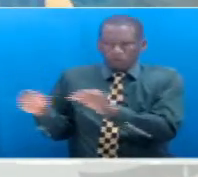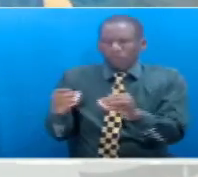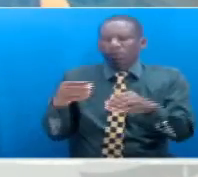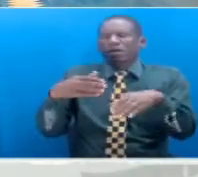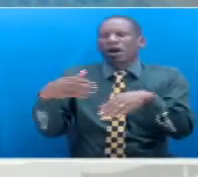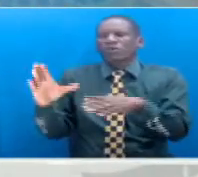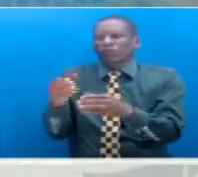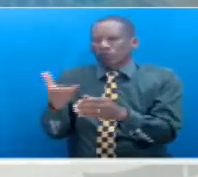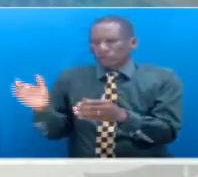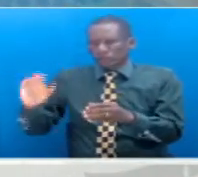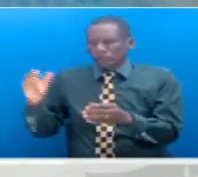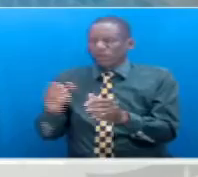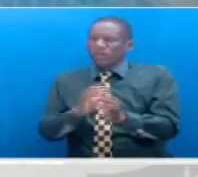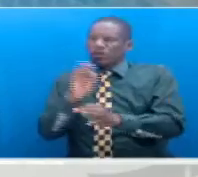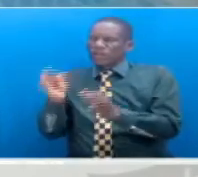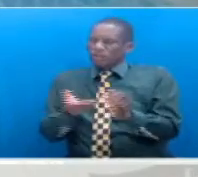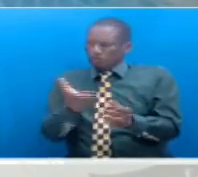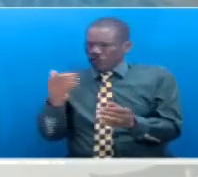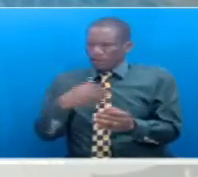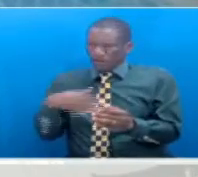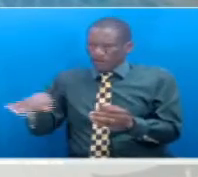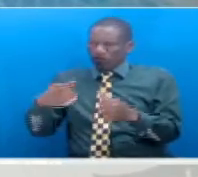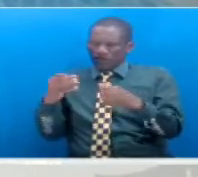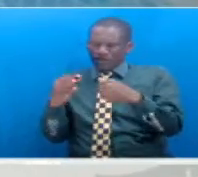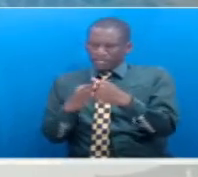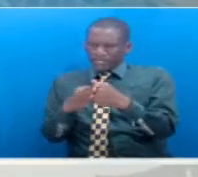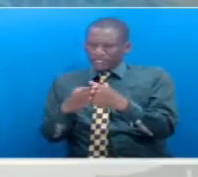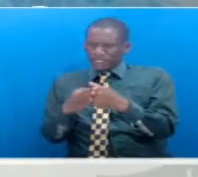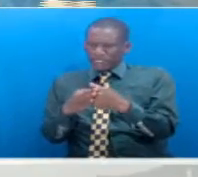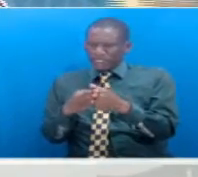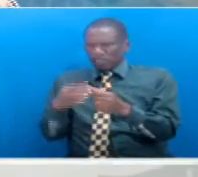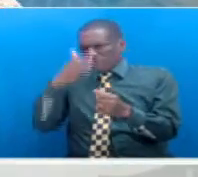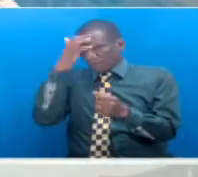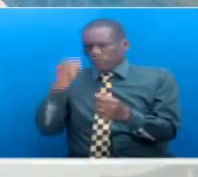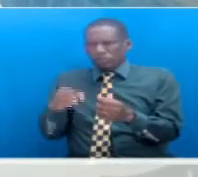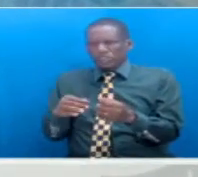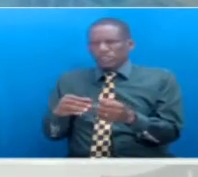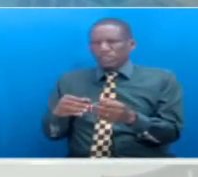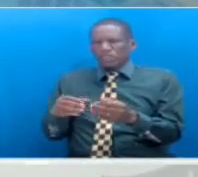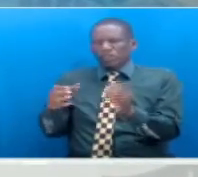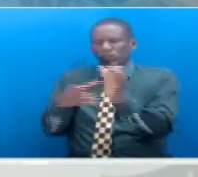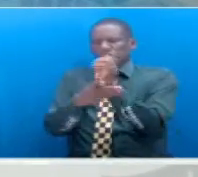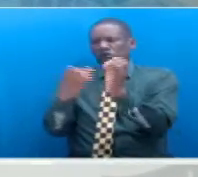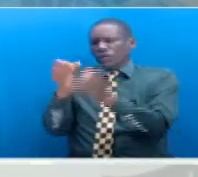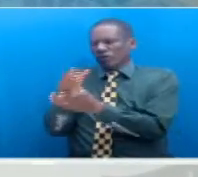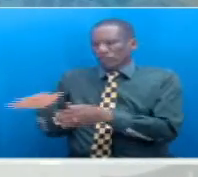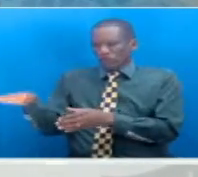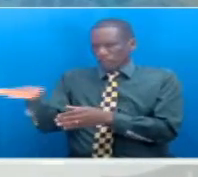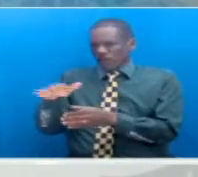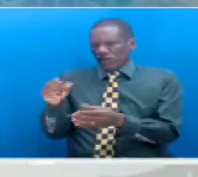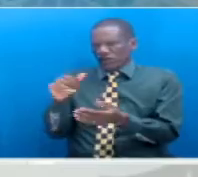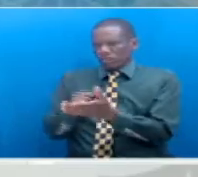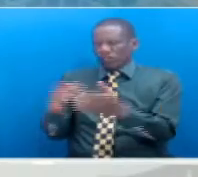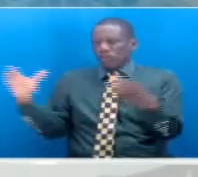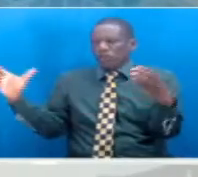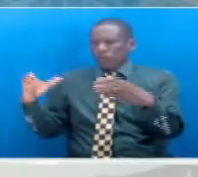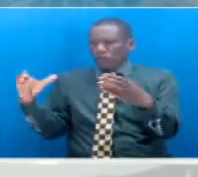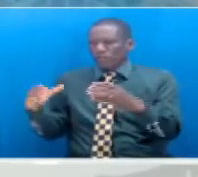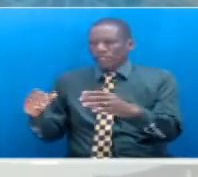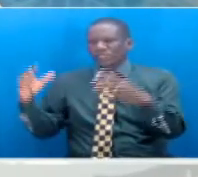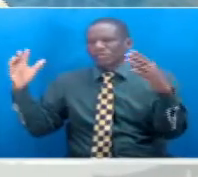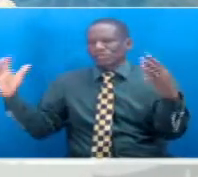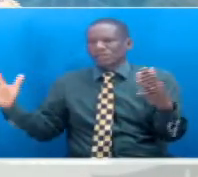out. If they have about 8, because the geographical area of that community is